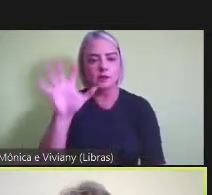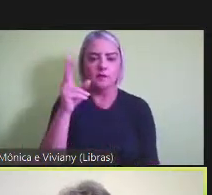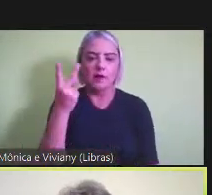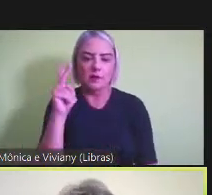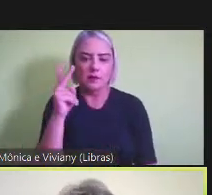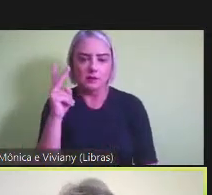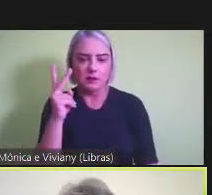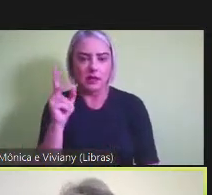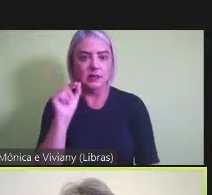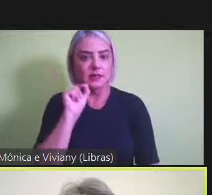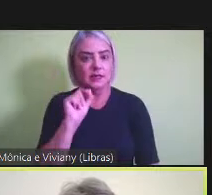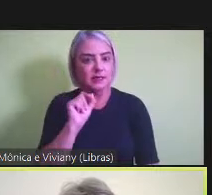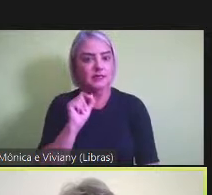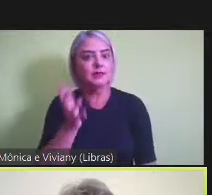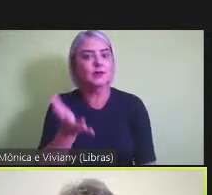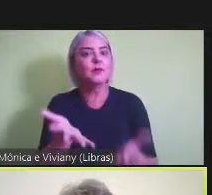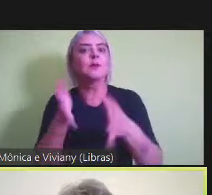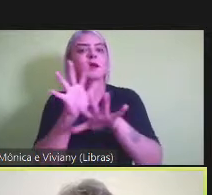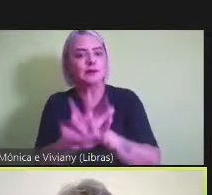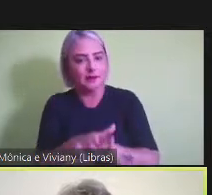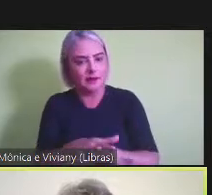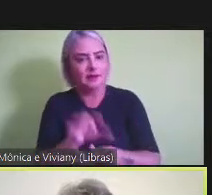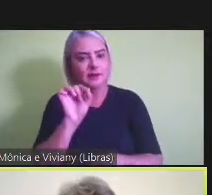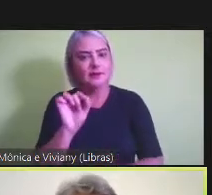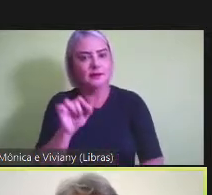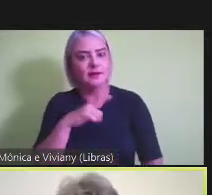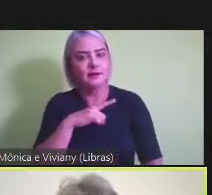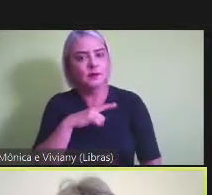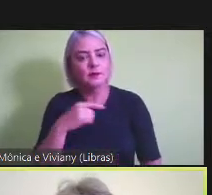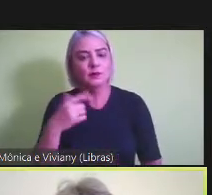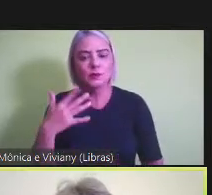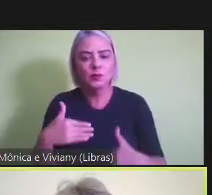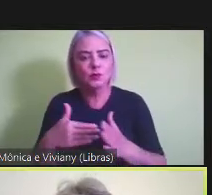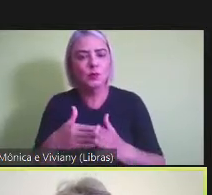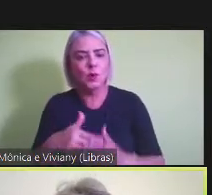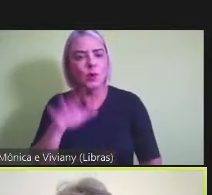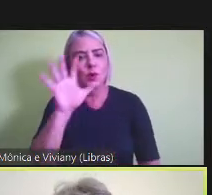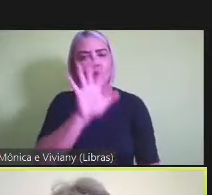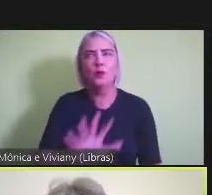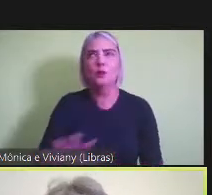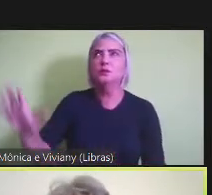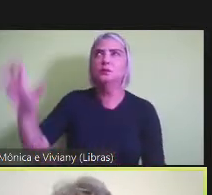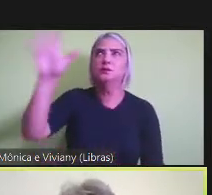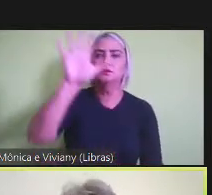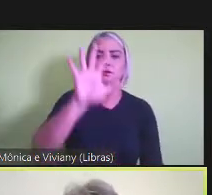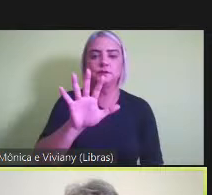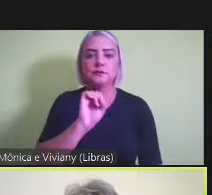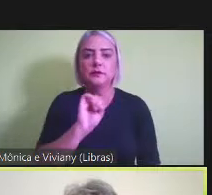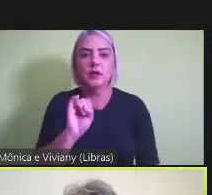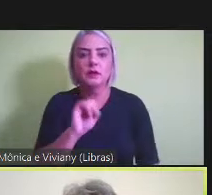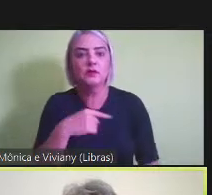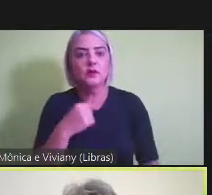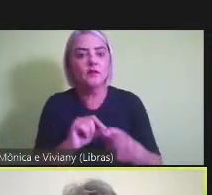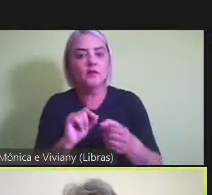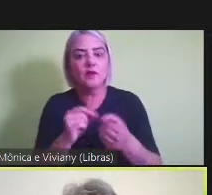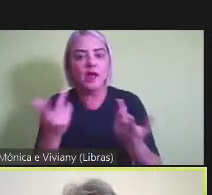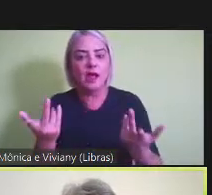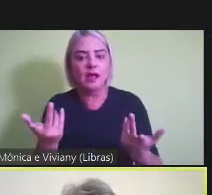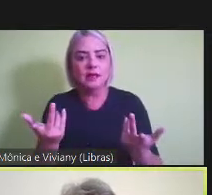this regional foods that are valued, and we know that